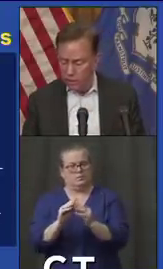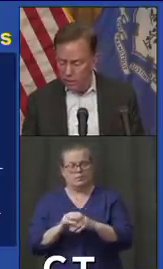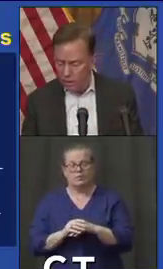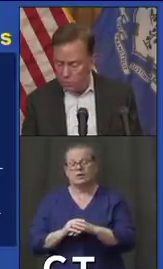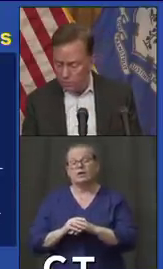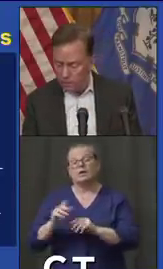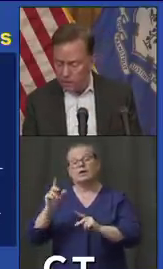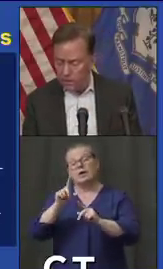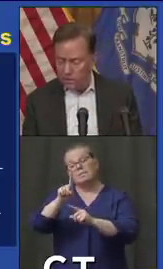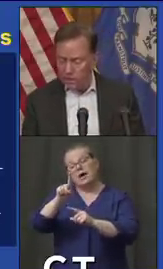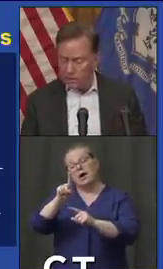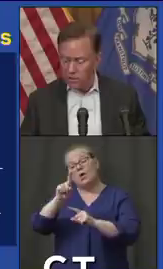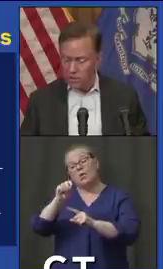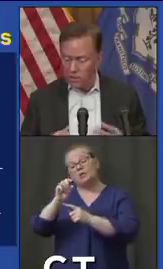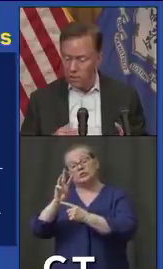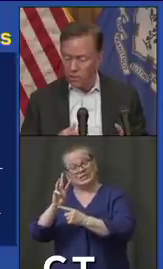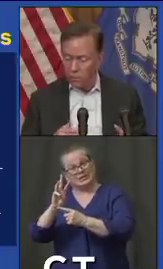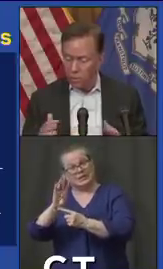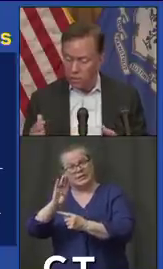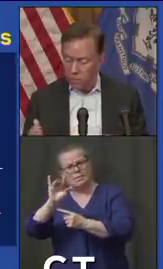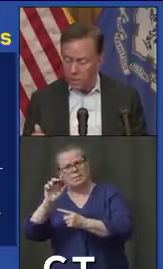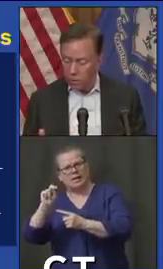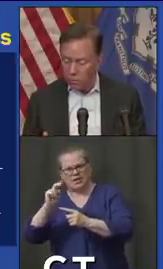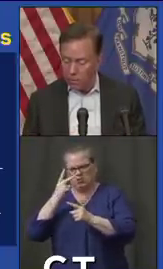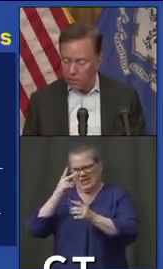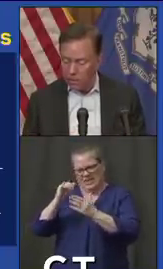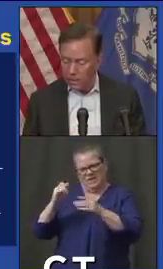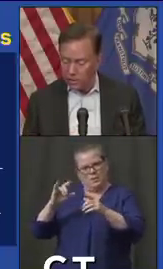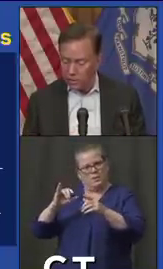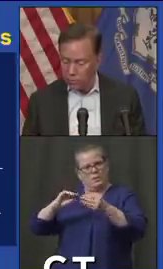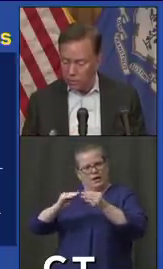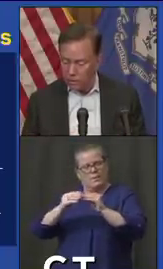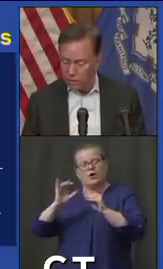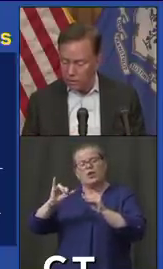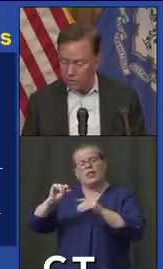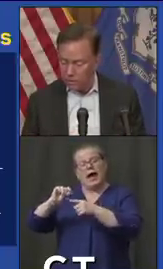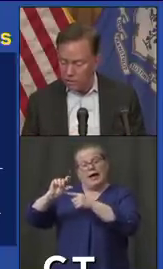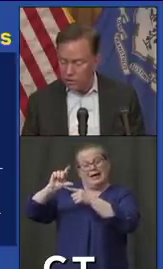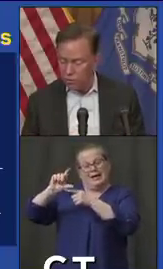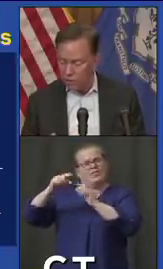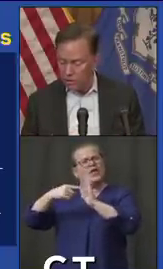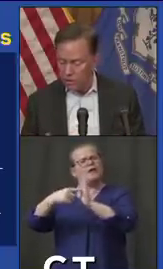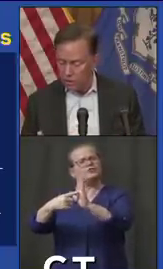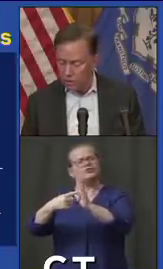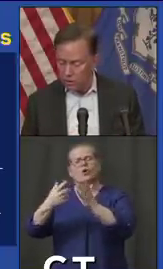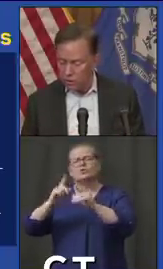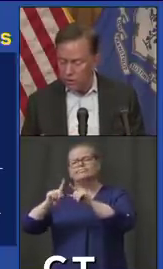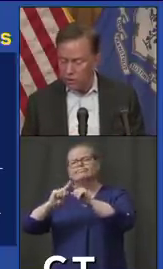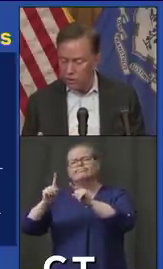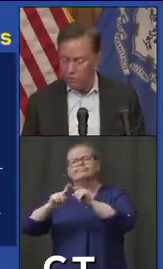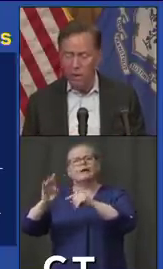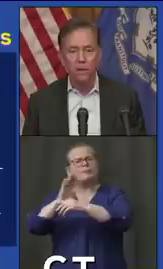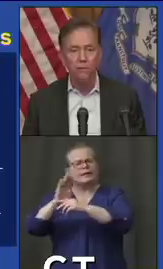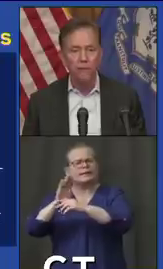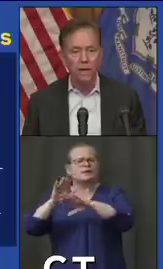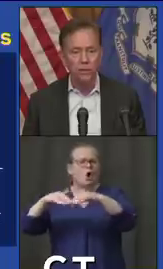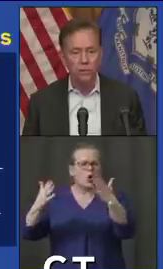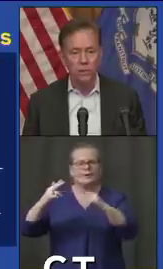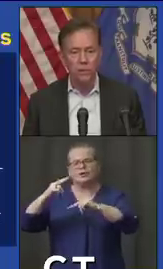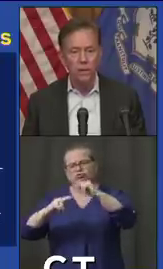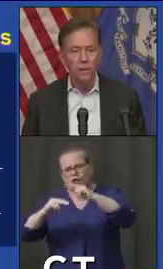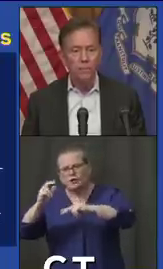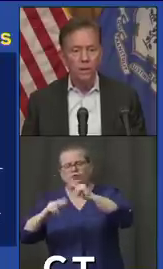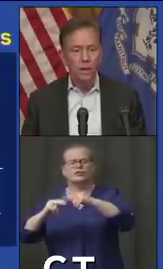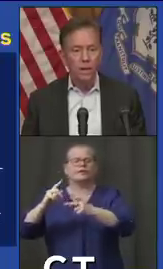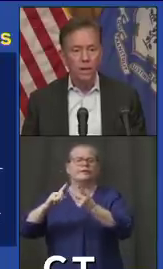chart, is reflected in things that have always been open. That's essential retail, construction,